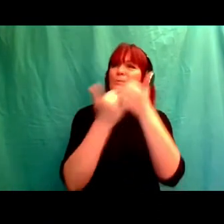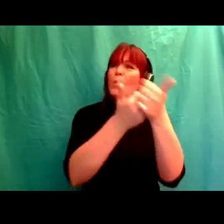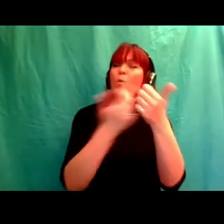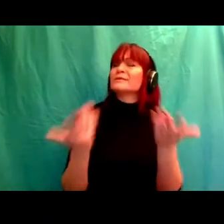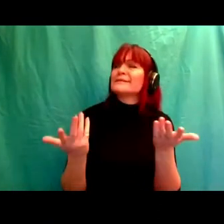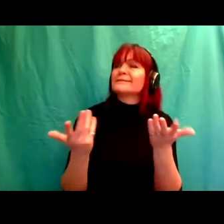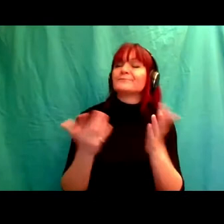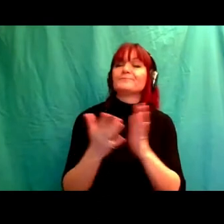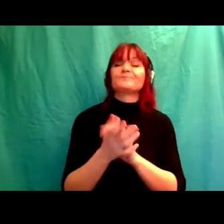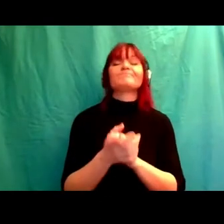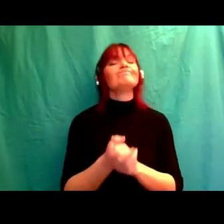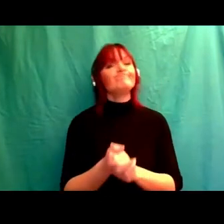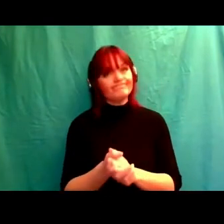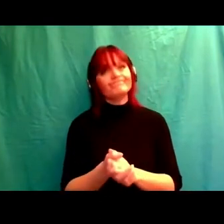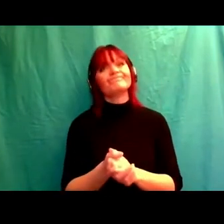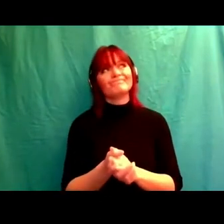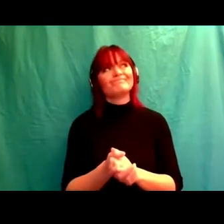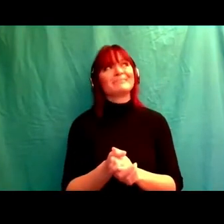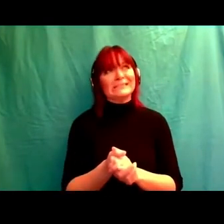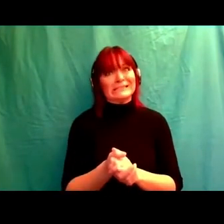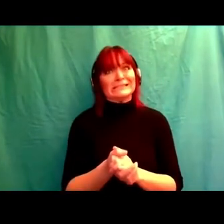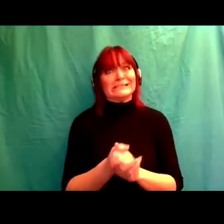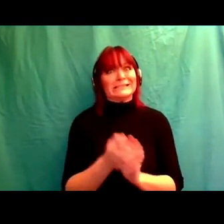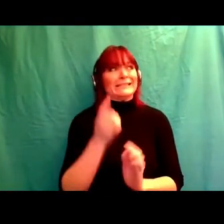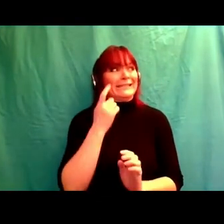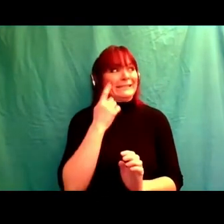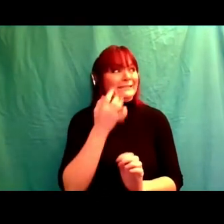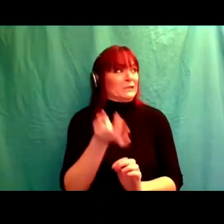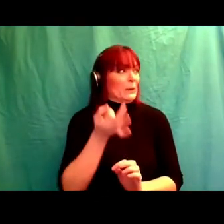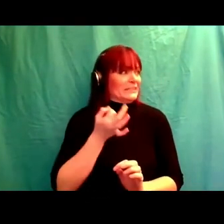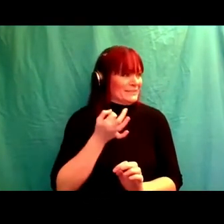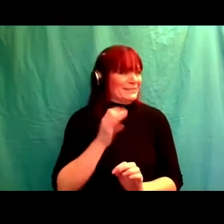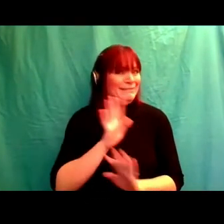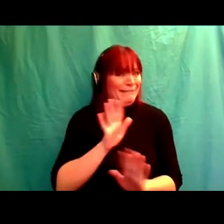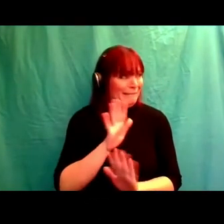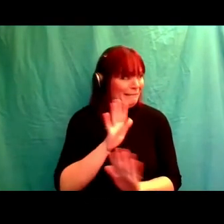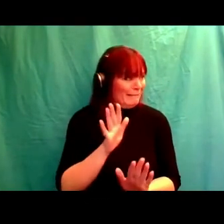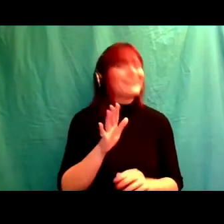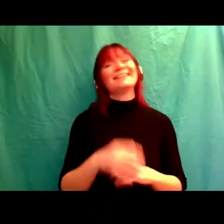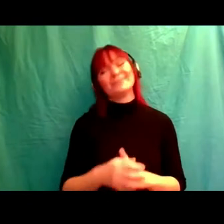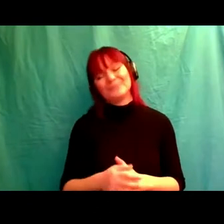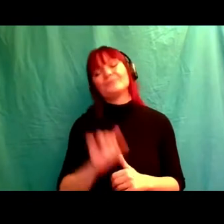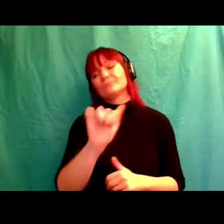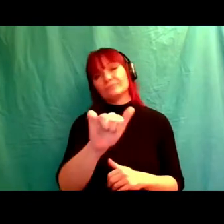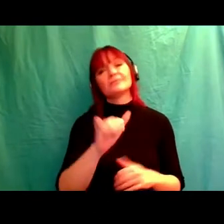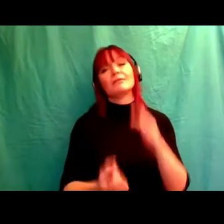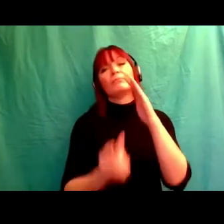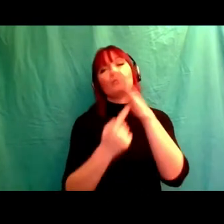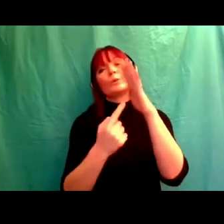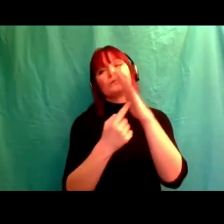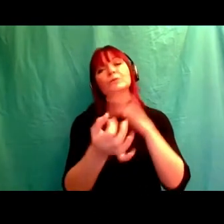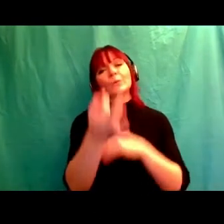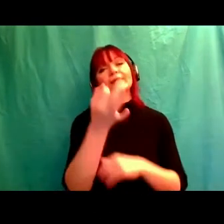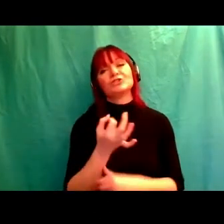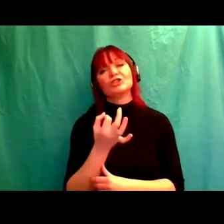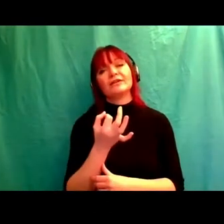Nice of being started off with a nice easy question there, Anna, thank you. So it's a really important question. I think one of the first things I